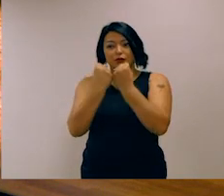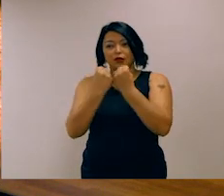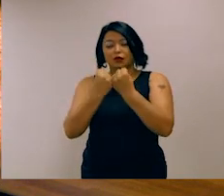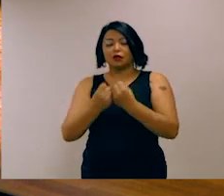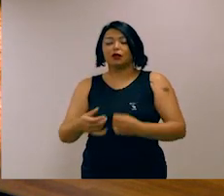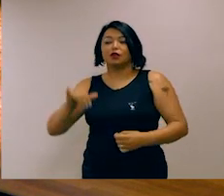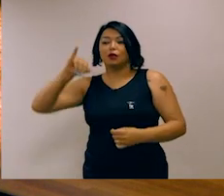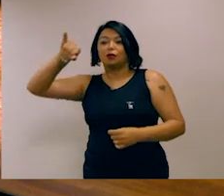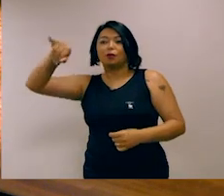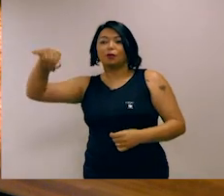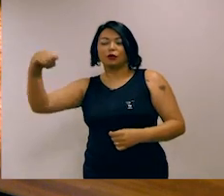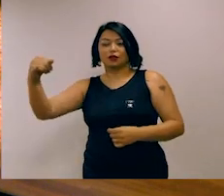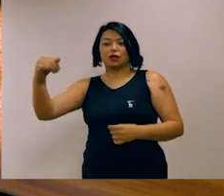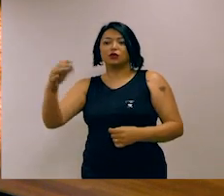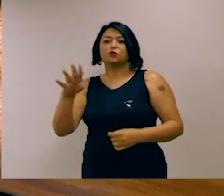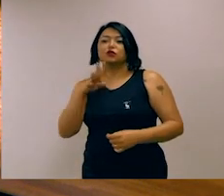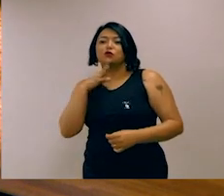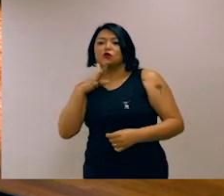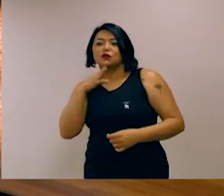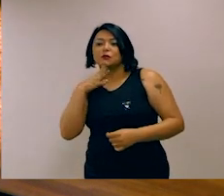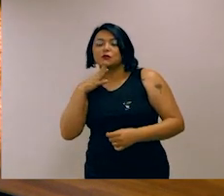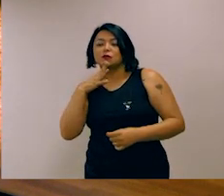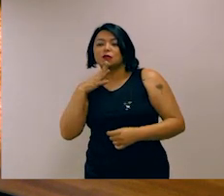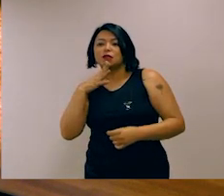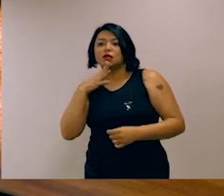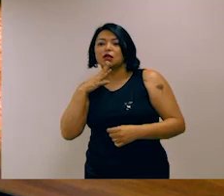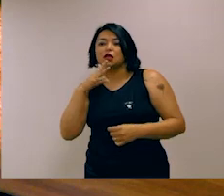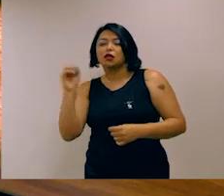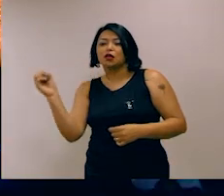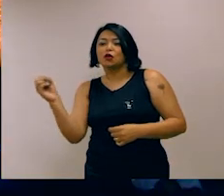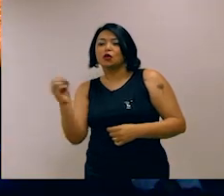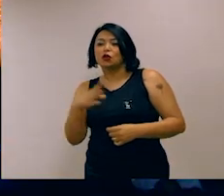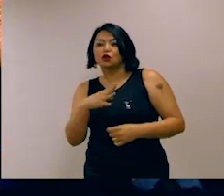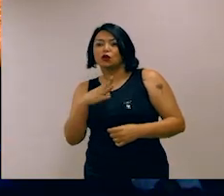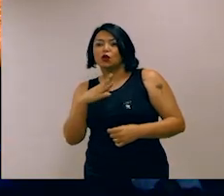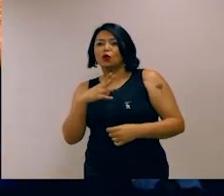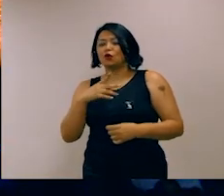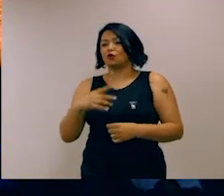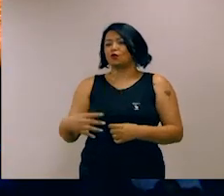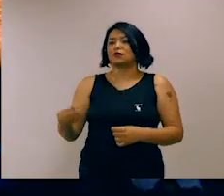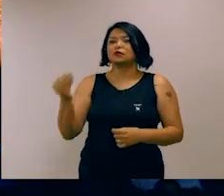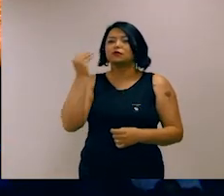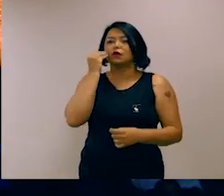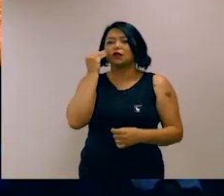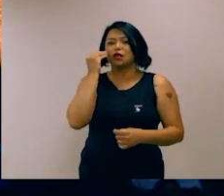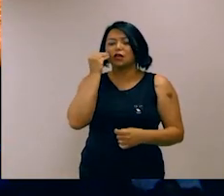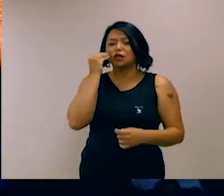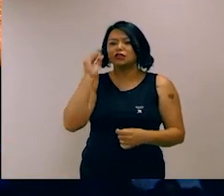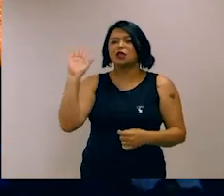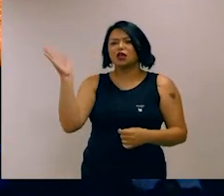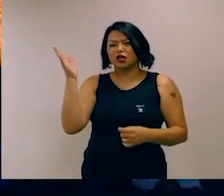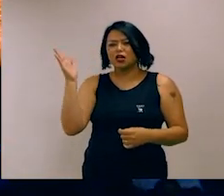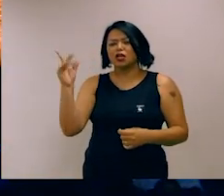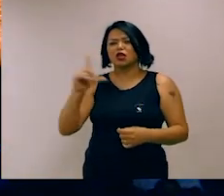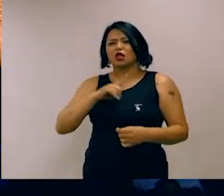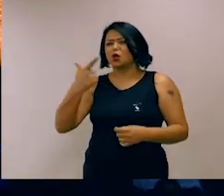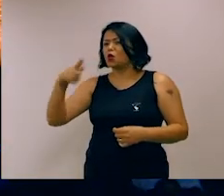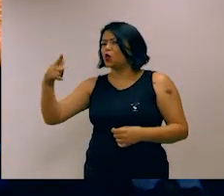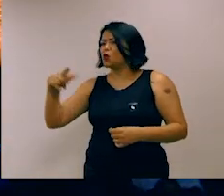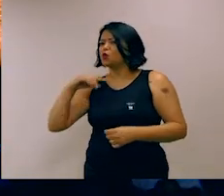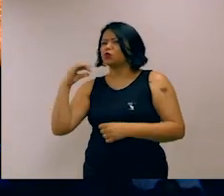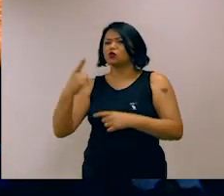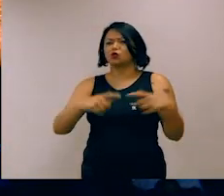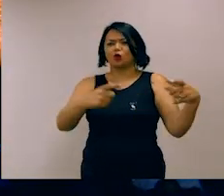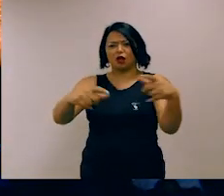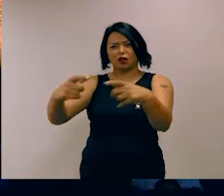going to give us the opportunity to get to know important advances that are already working well in other